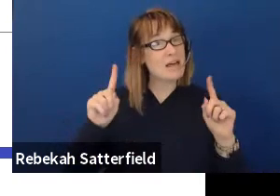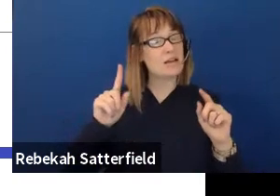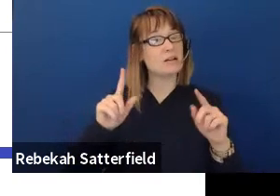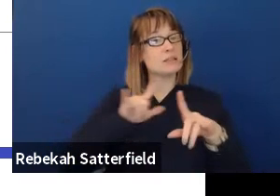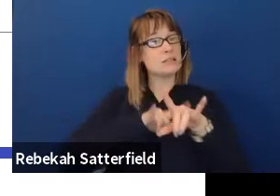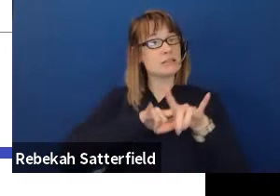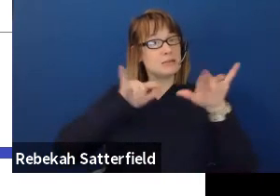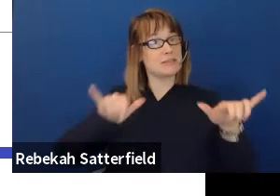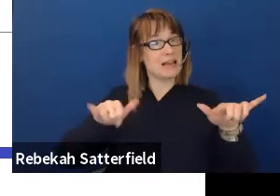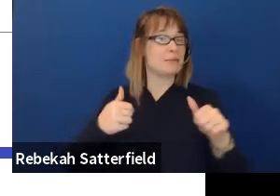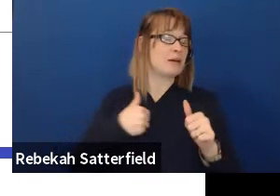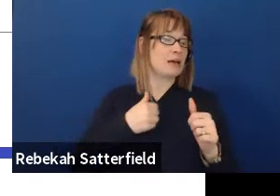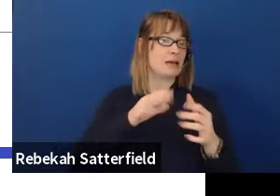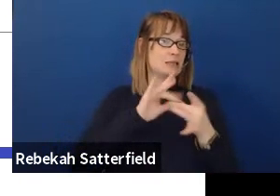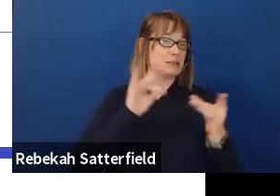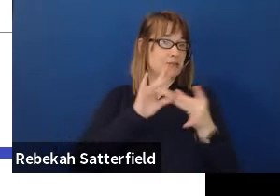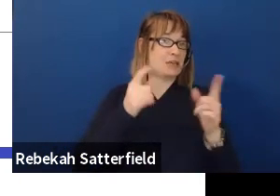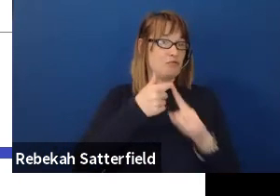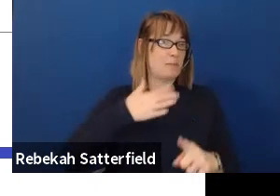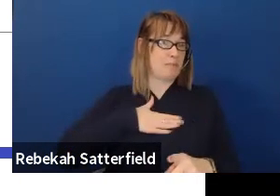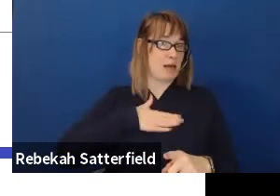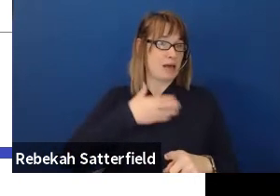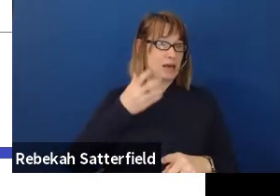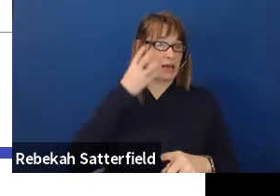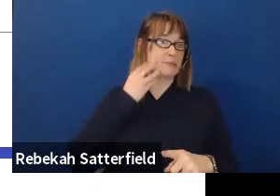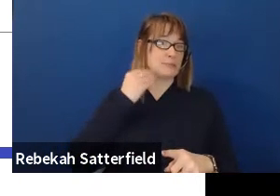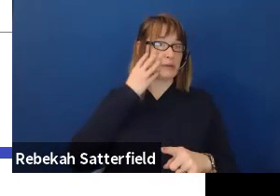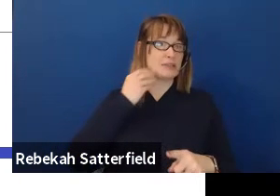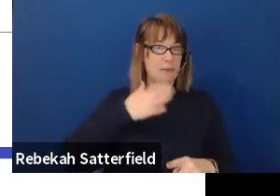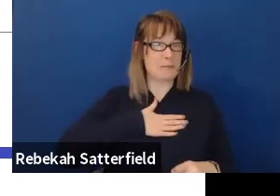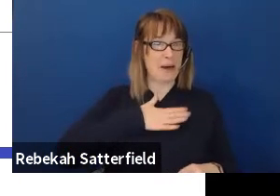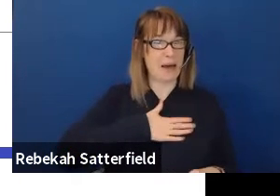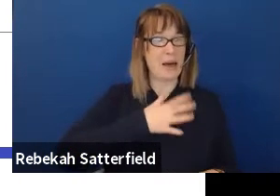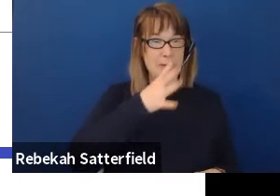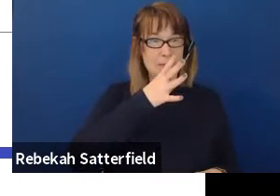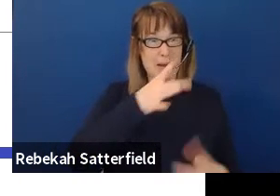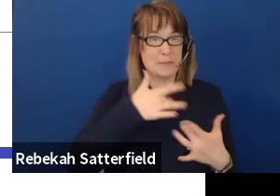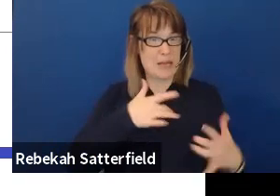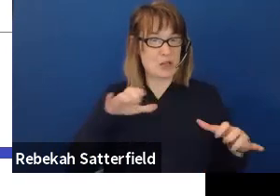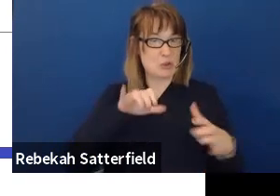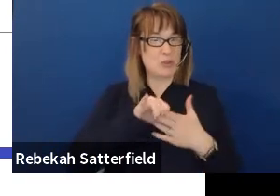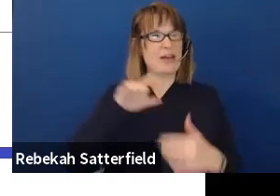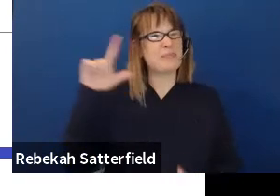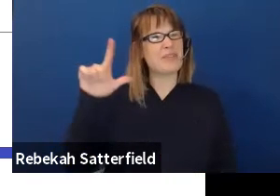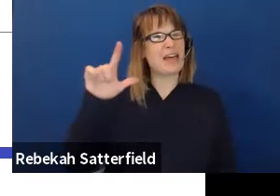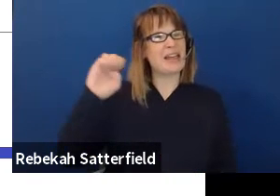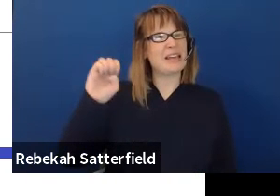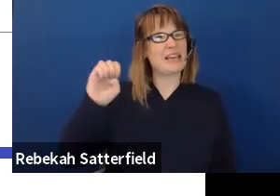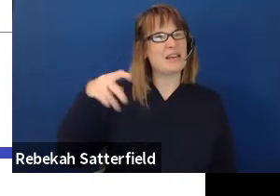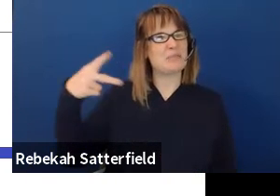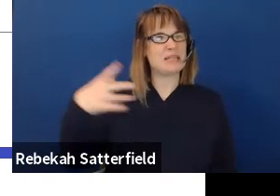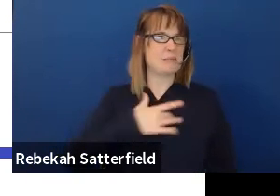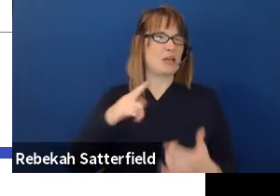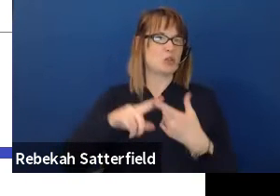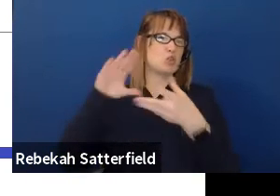and I speak from experience because my own mother did this and still does this. LEPs like to tell stories,